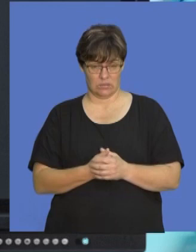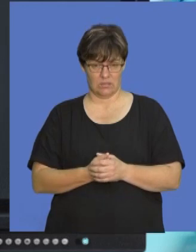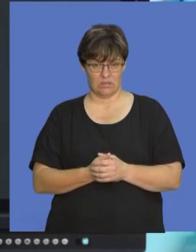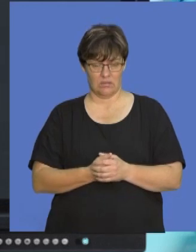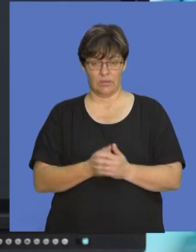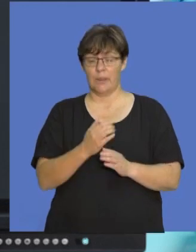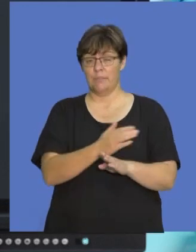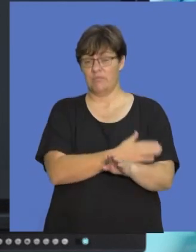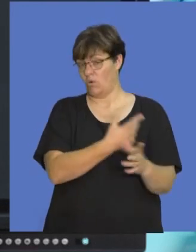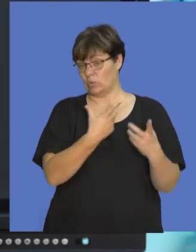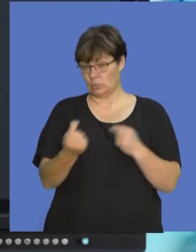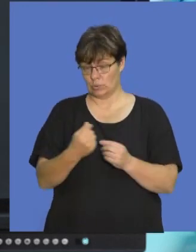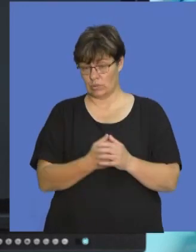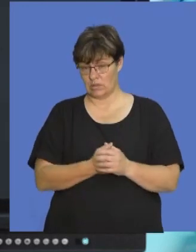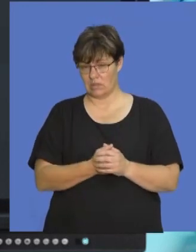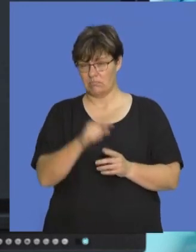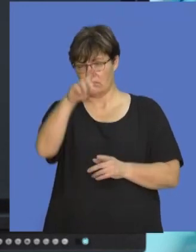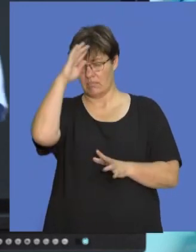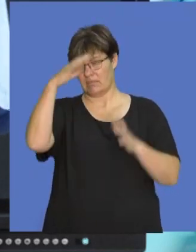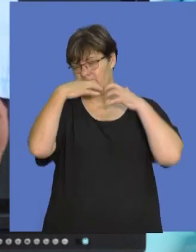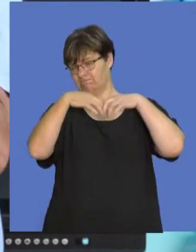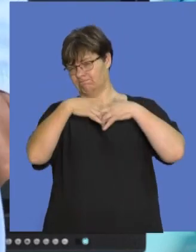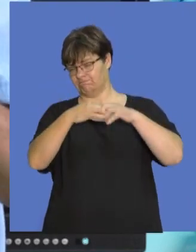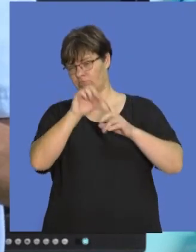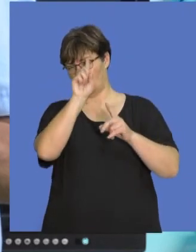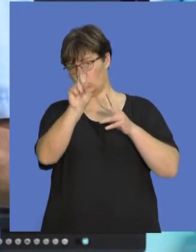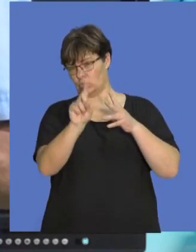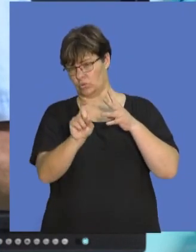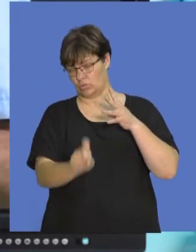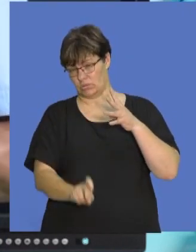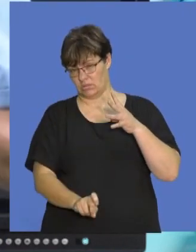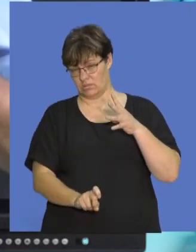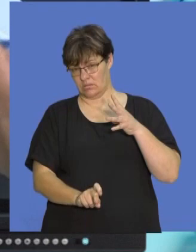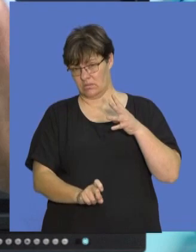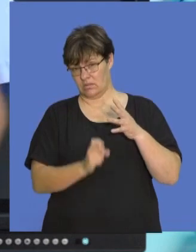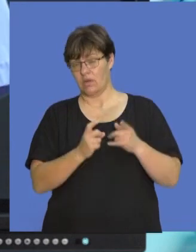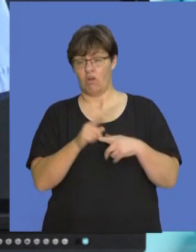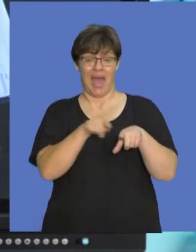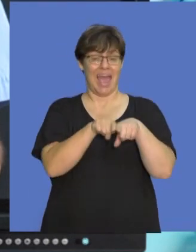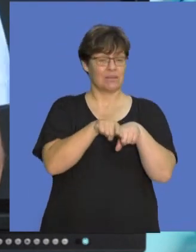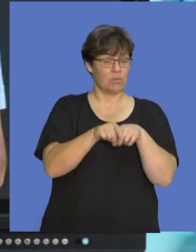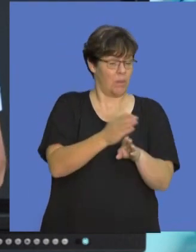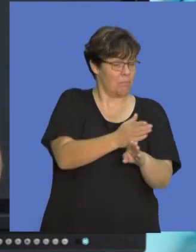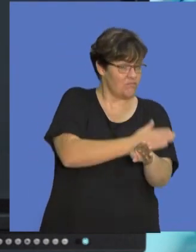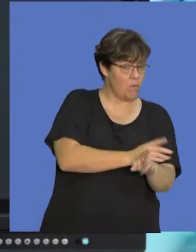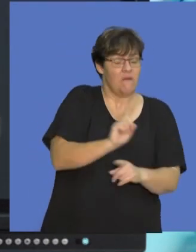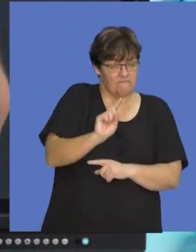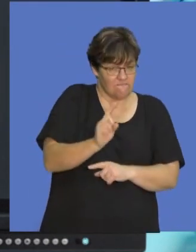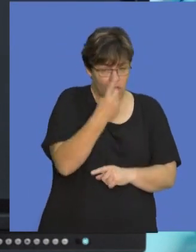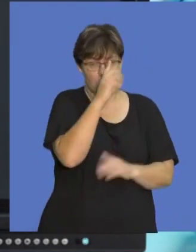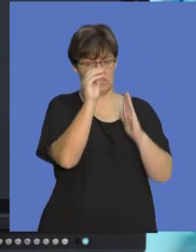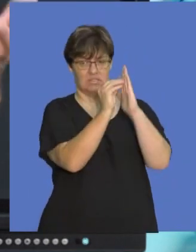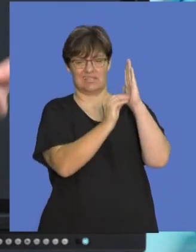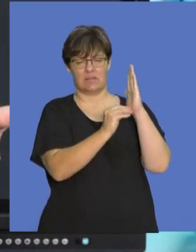it? But before we do that, I'd like you to think about some questions, because before every experiment, we